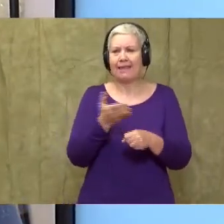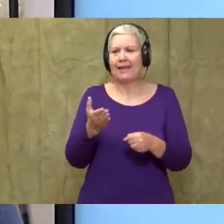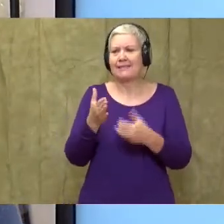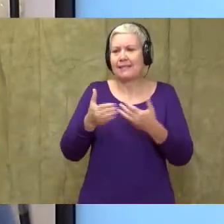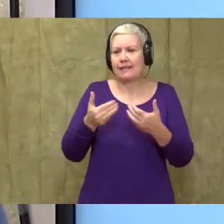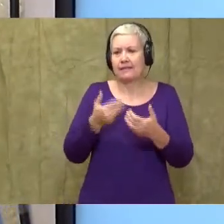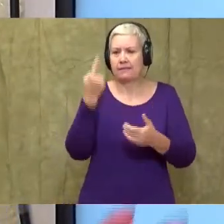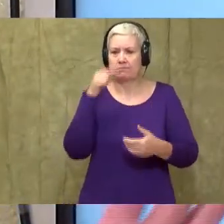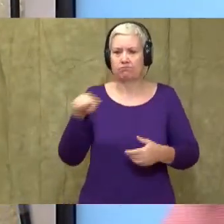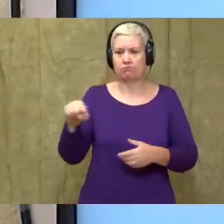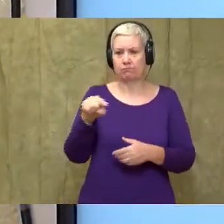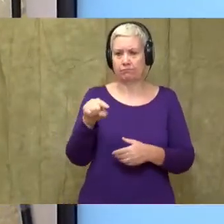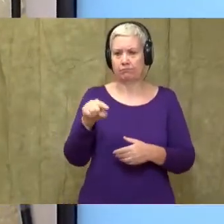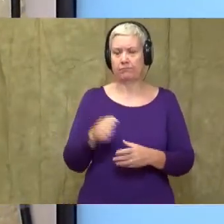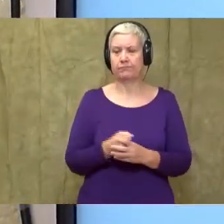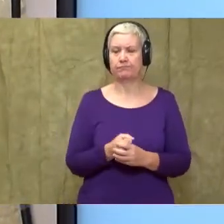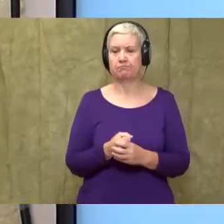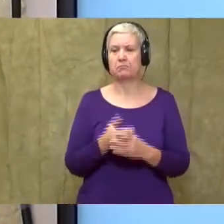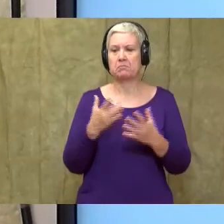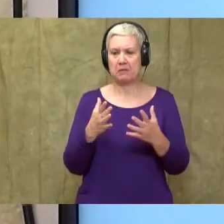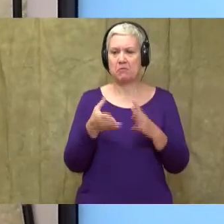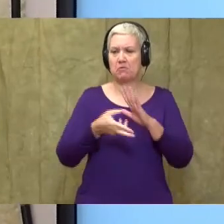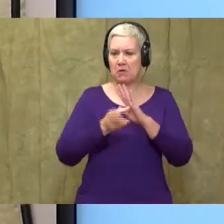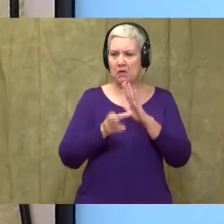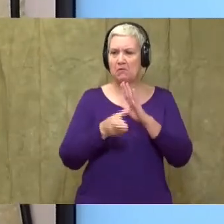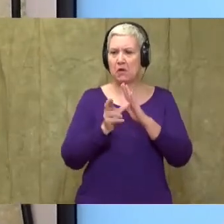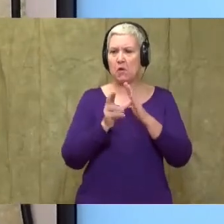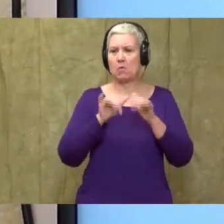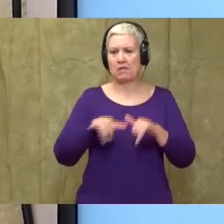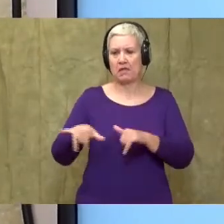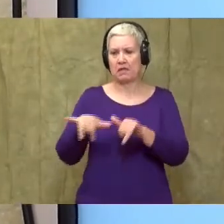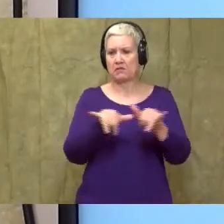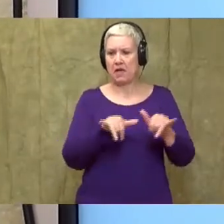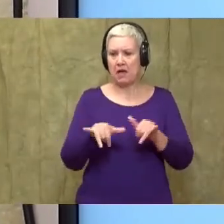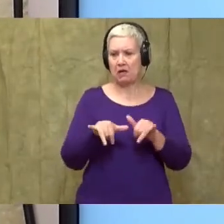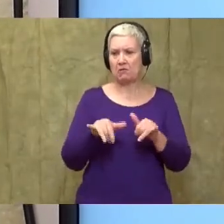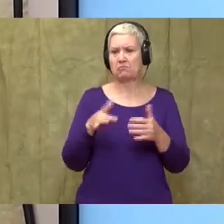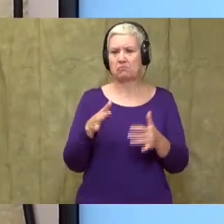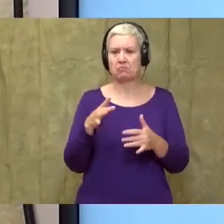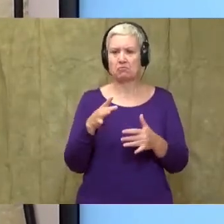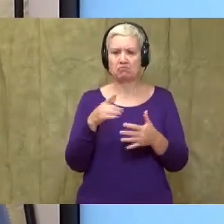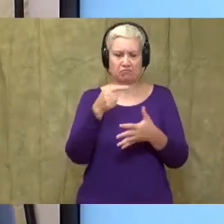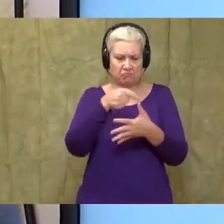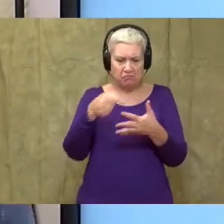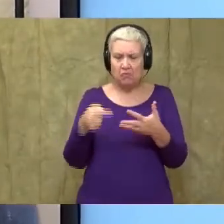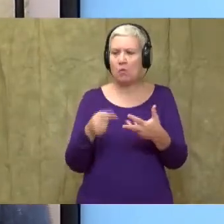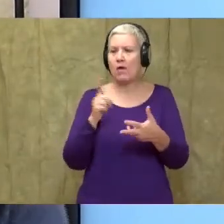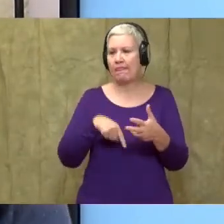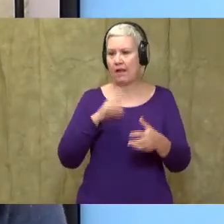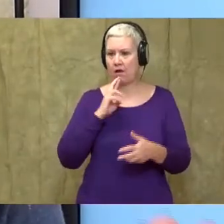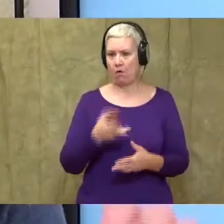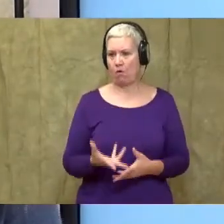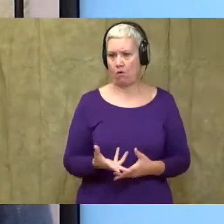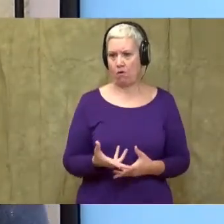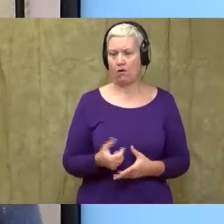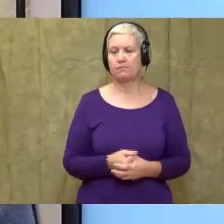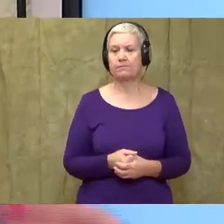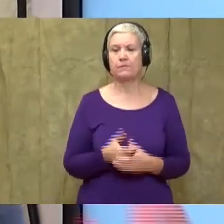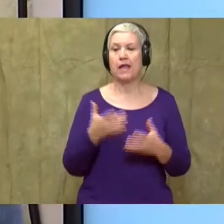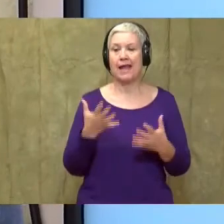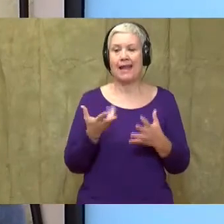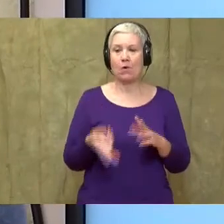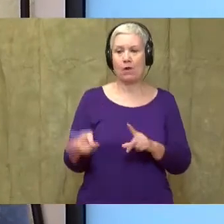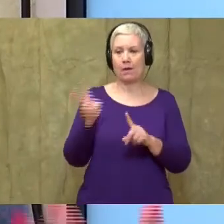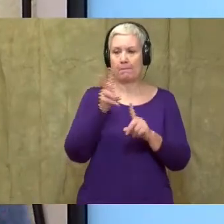guys, and just to go over what those standards are, what they look like, and how we apply those to the text that